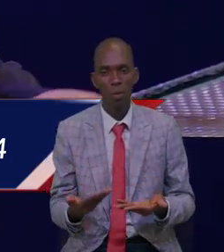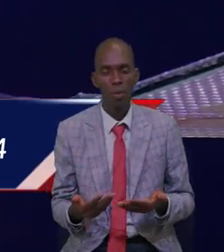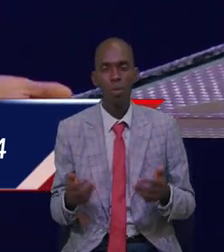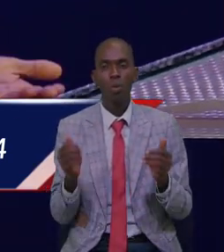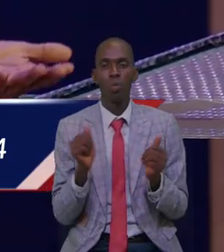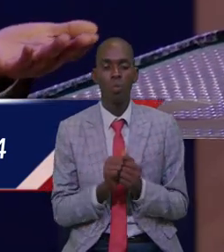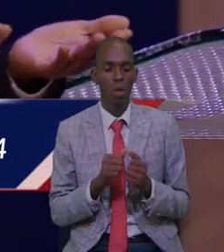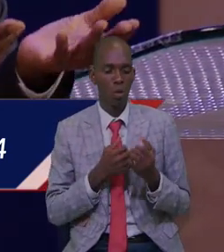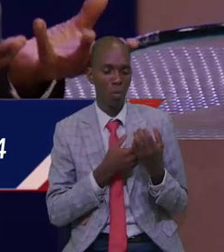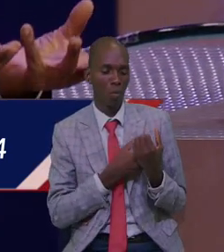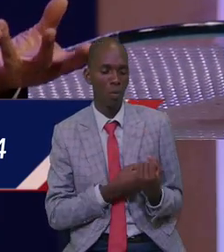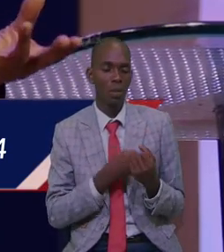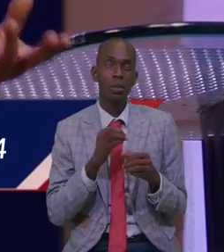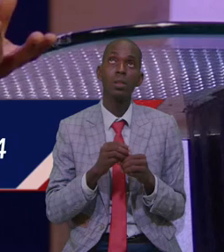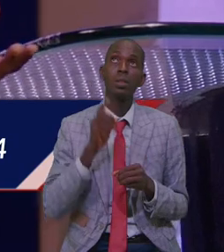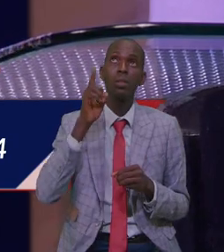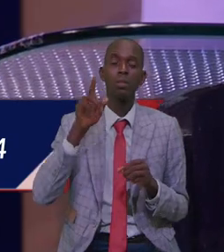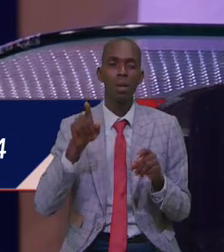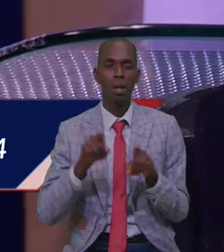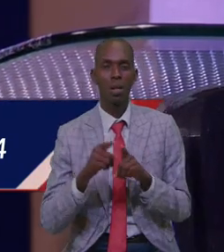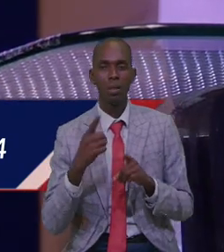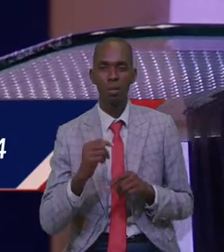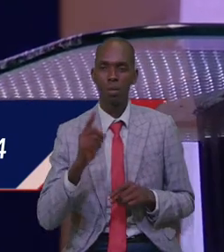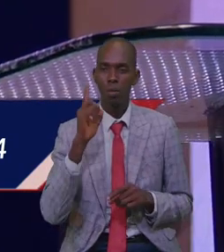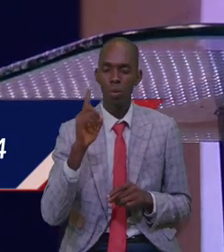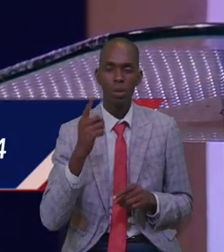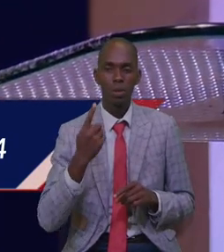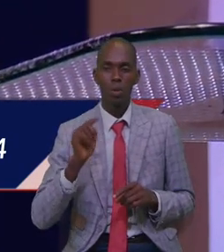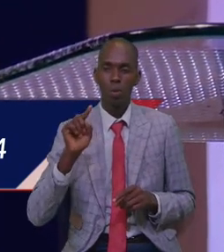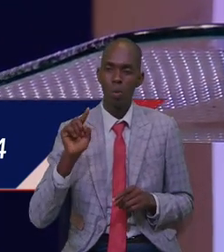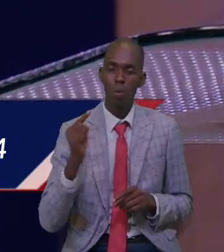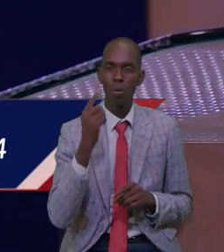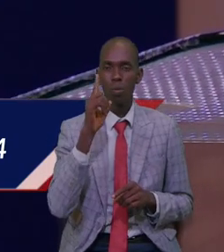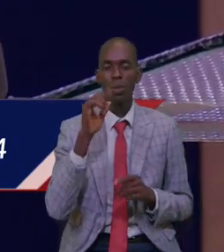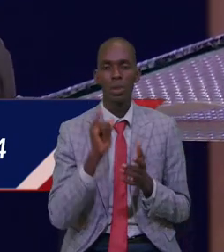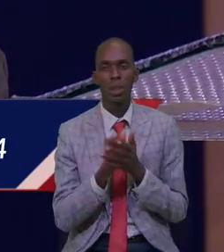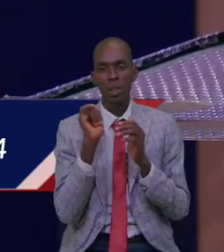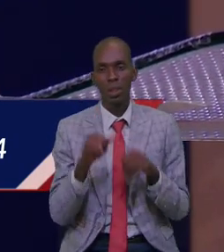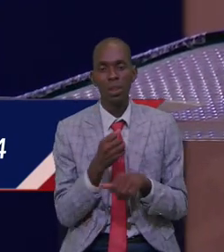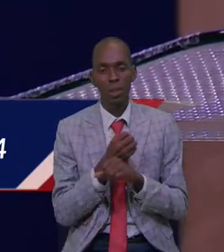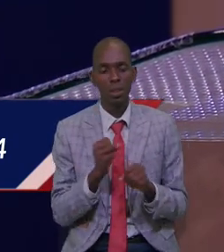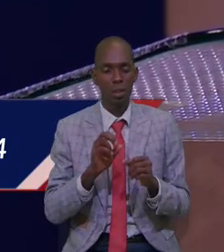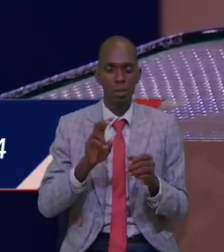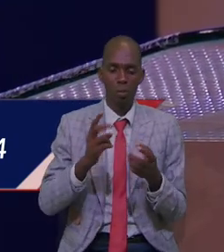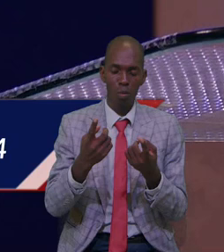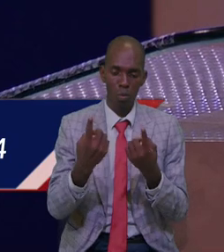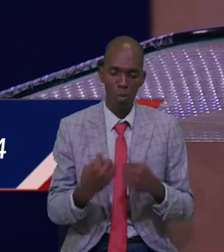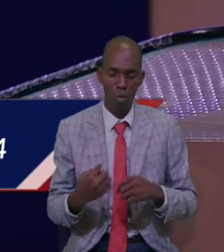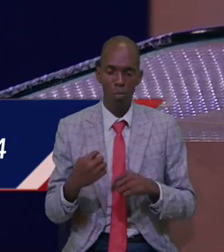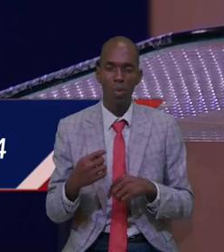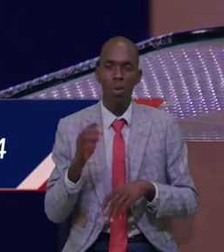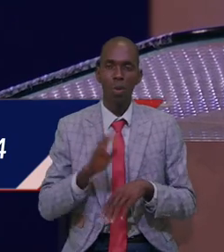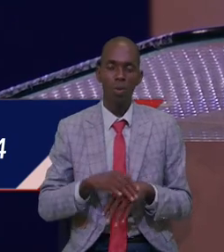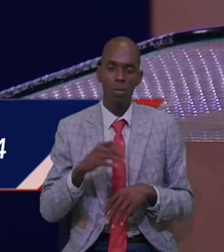confidence in him as the one, the only one that can save, he falls at his feet.